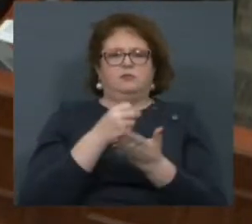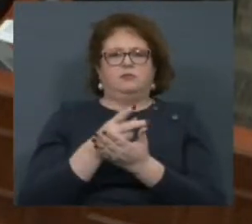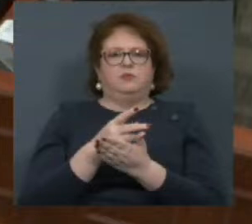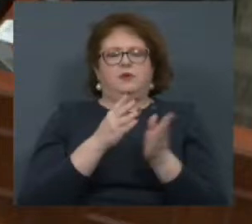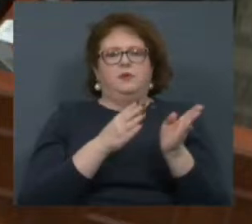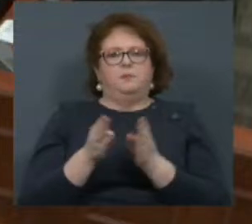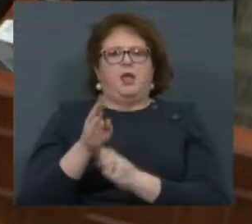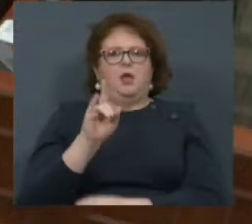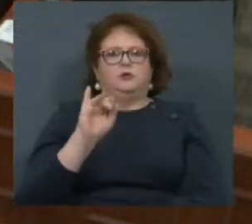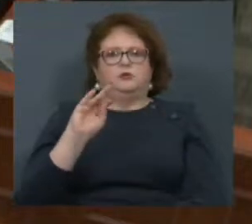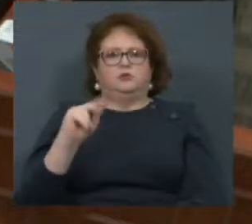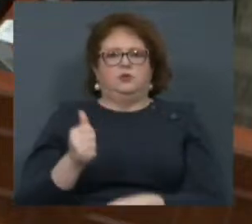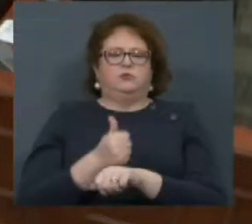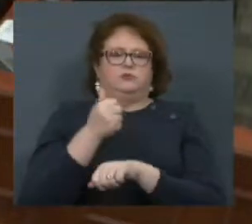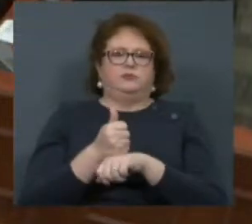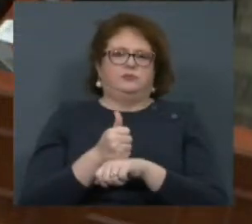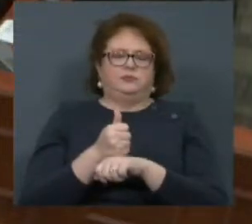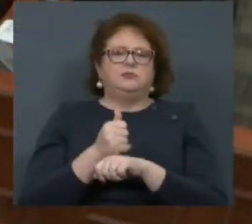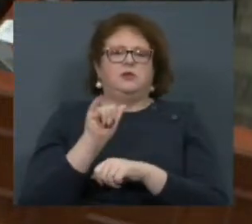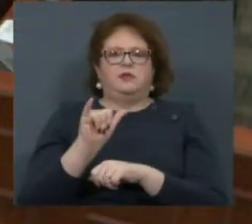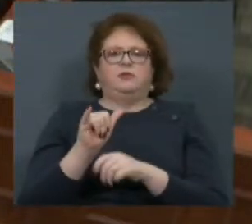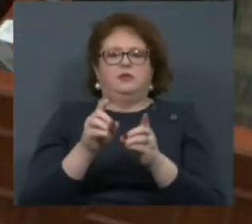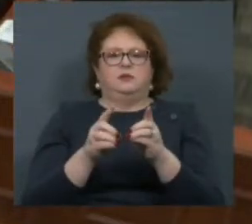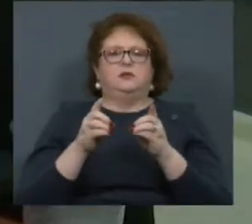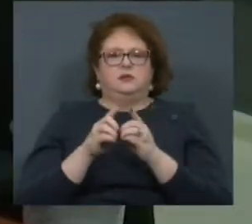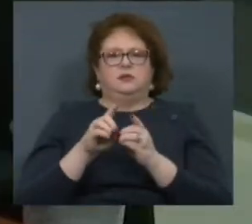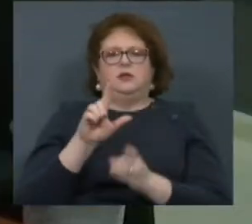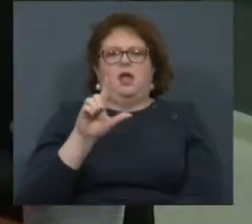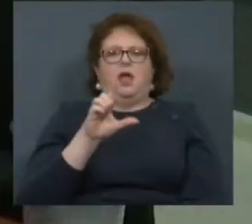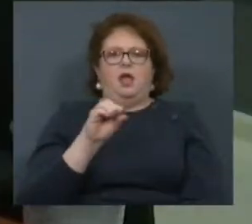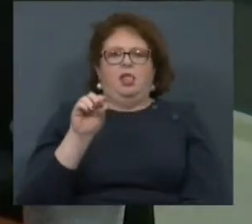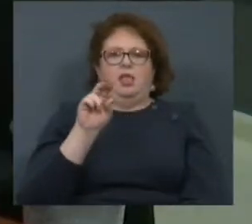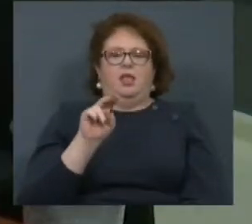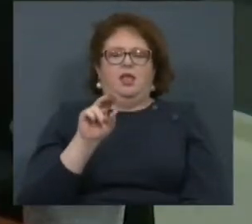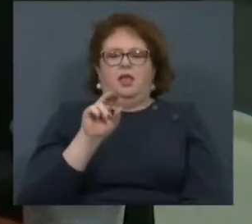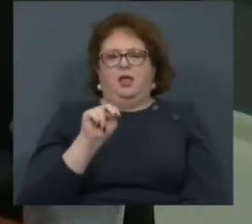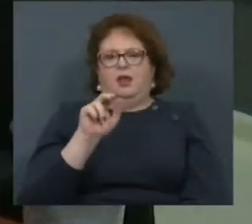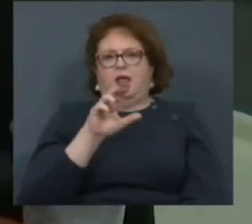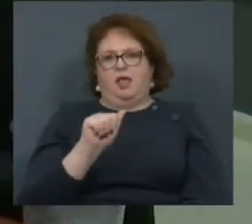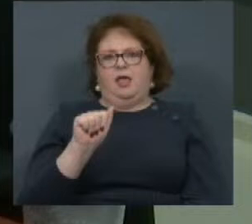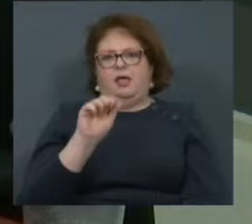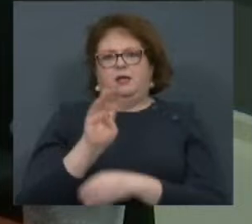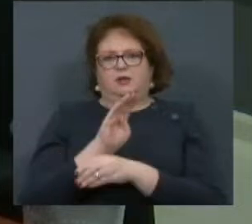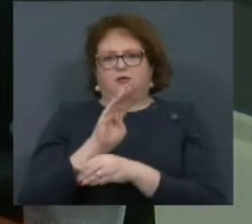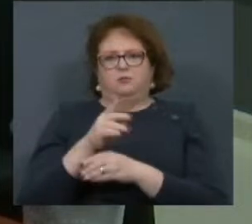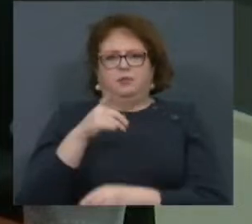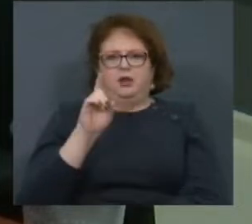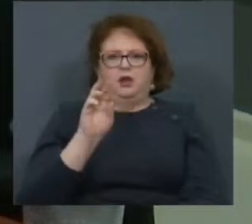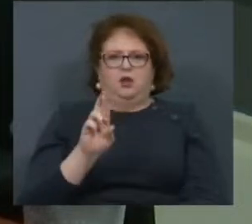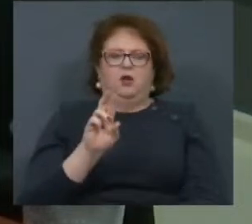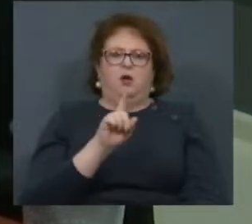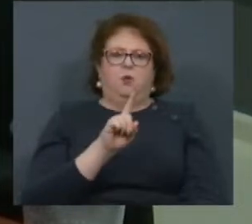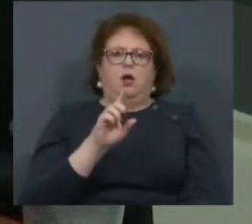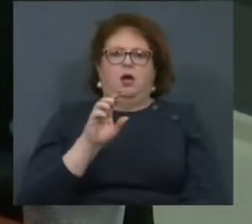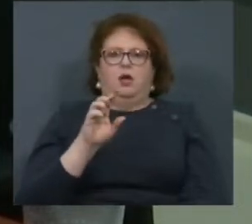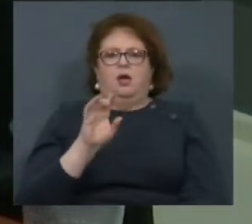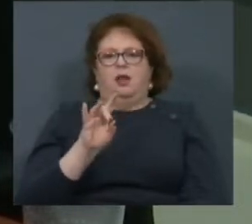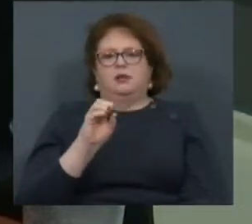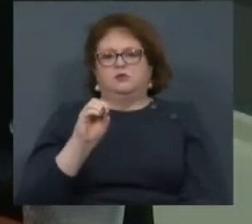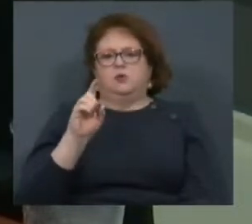zoning development to establish a planned district residential titled LNA Enterprises PDR, located at 1801 Aldersgate